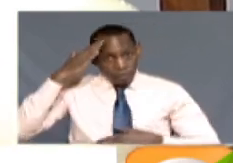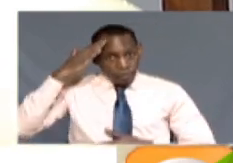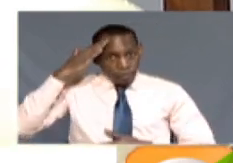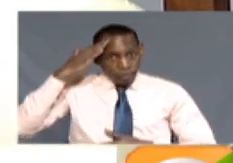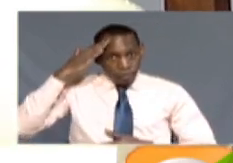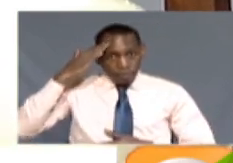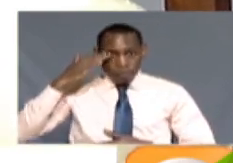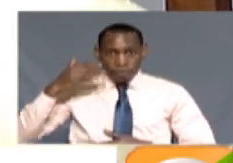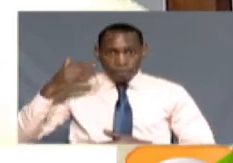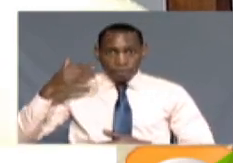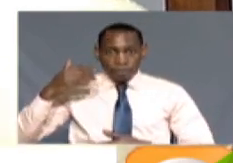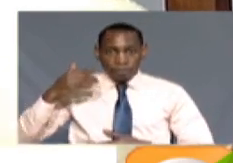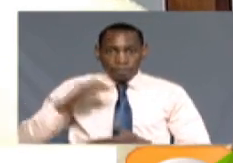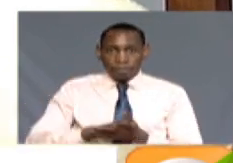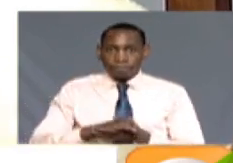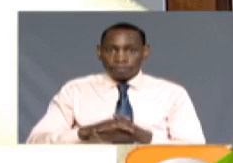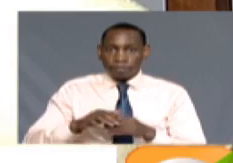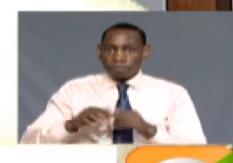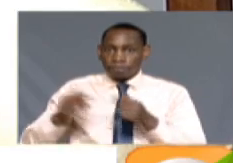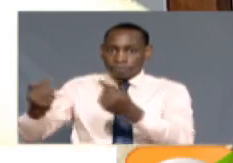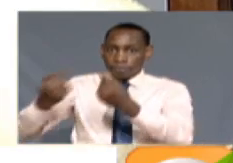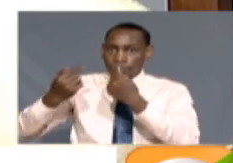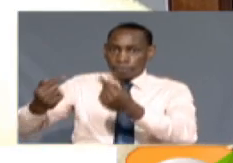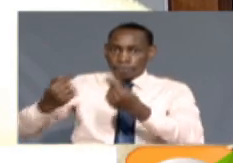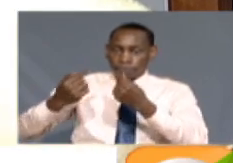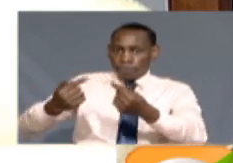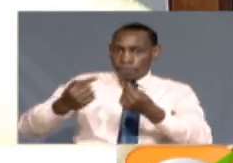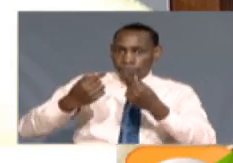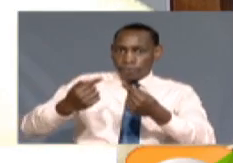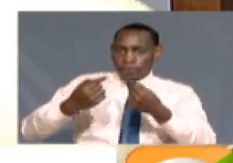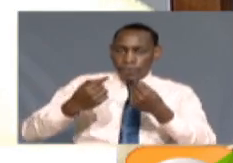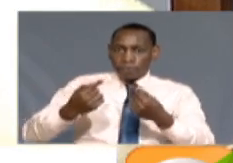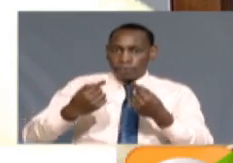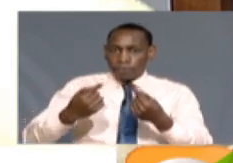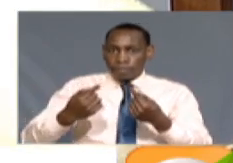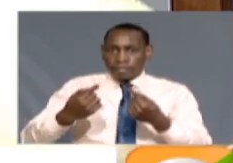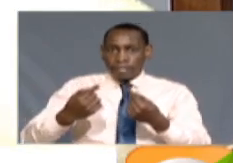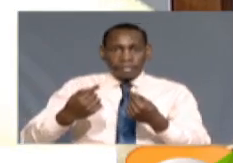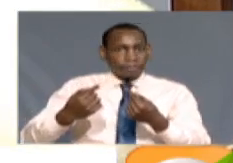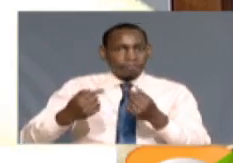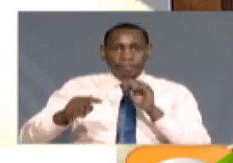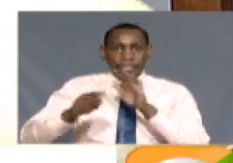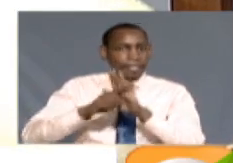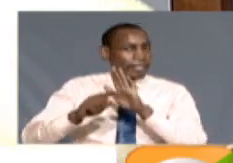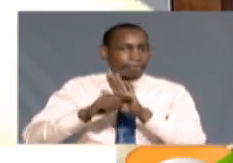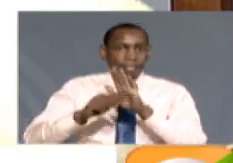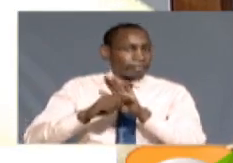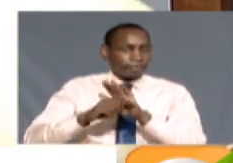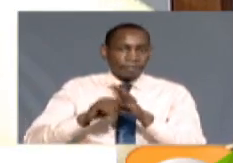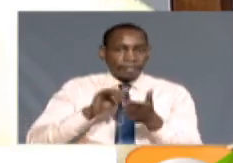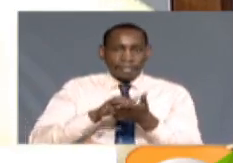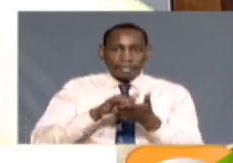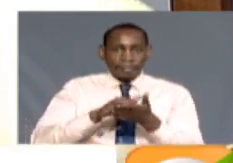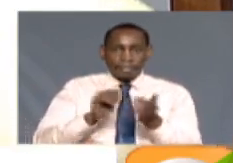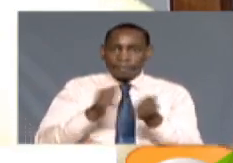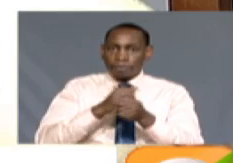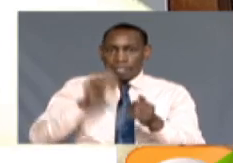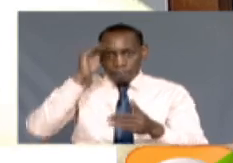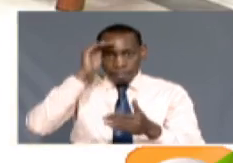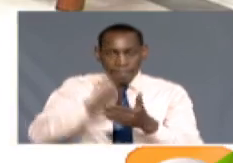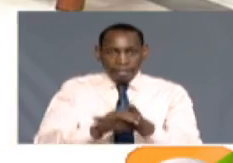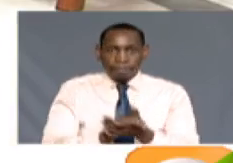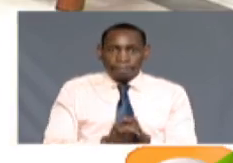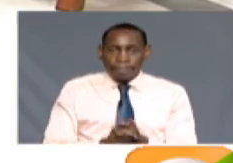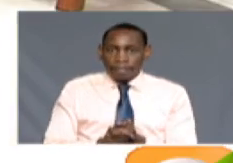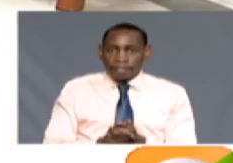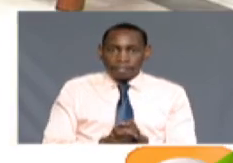they called me names. Some, they called me names of which are unbelievable. And you couldn't see the